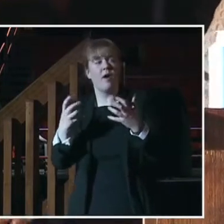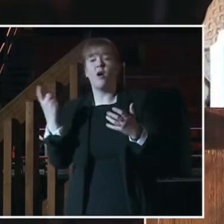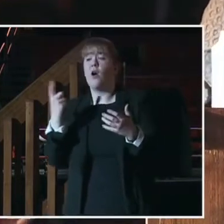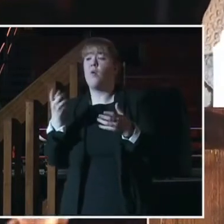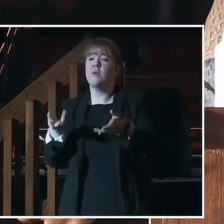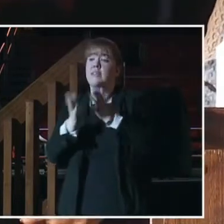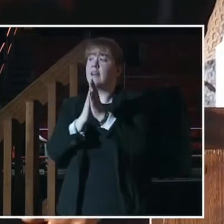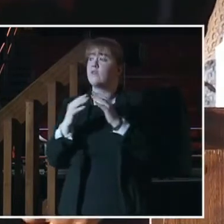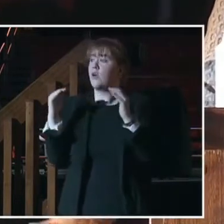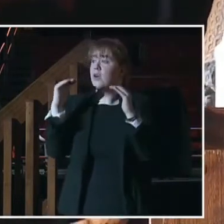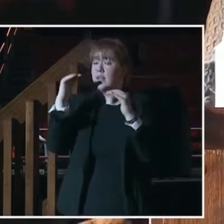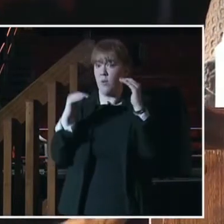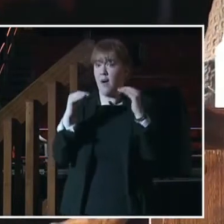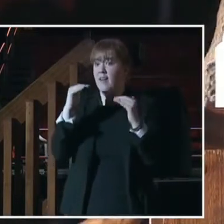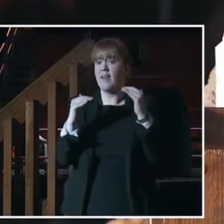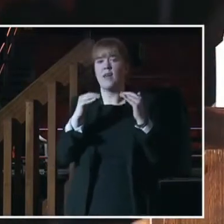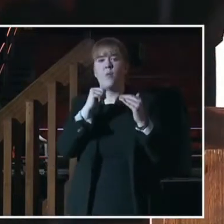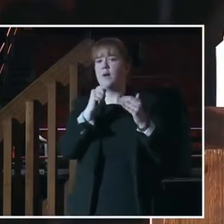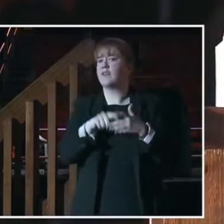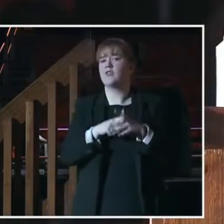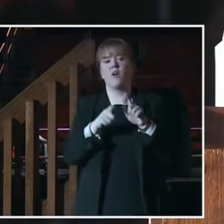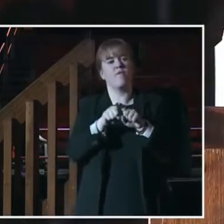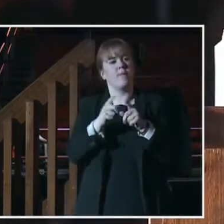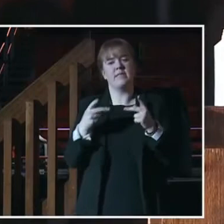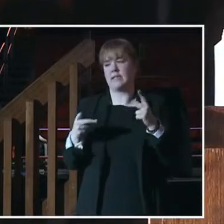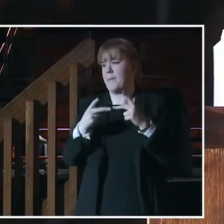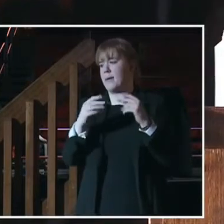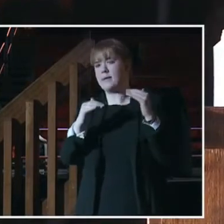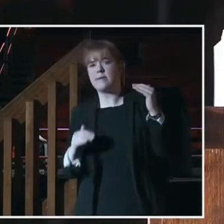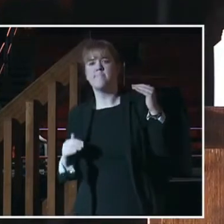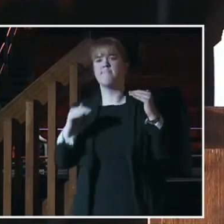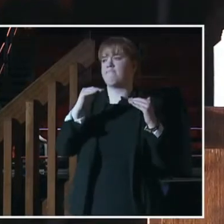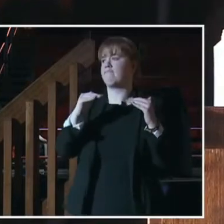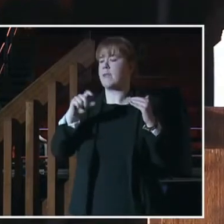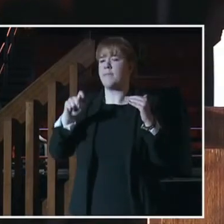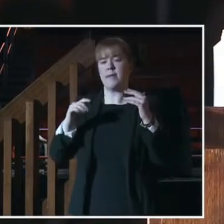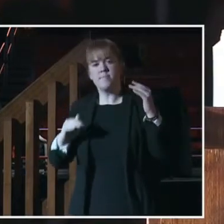for equality, but we're not starting from the same place. We need to be demanding equity.